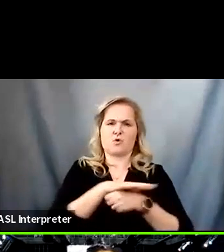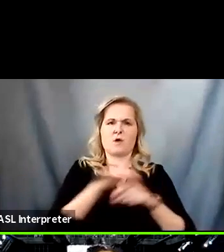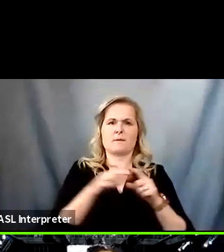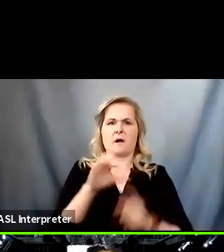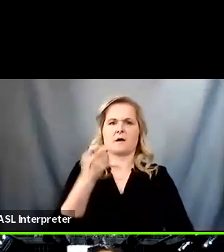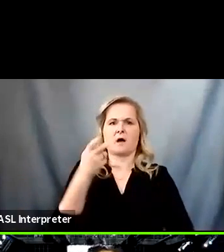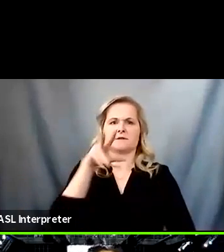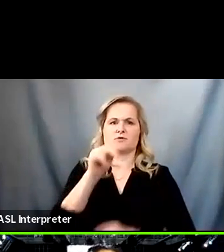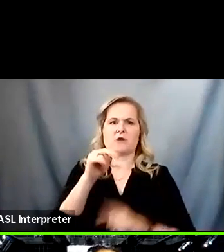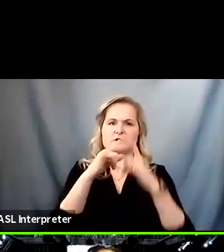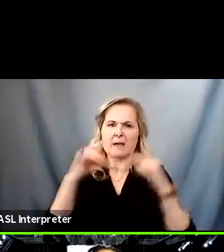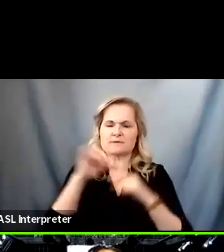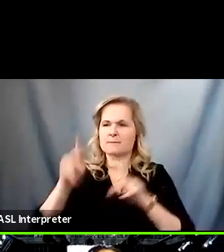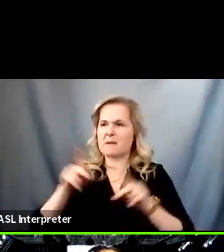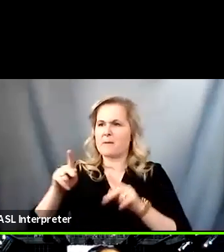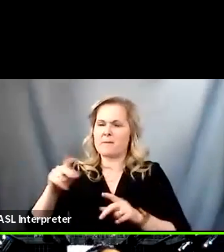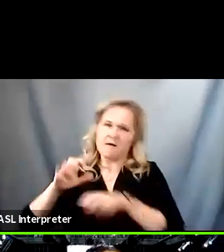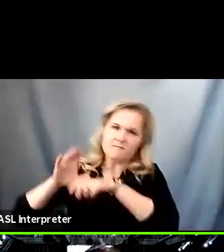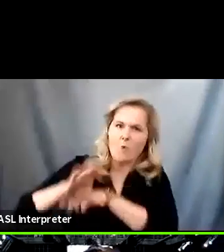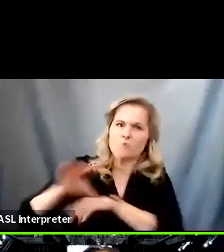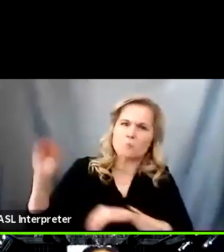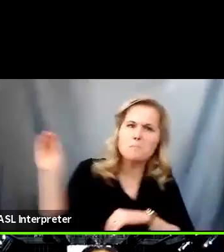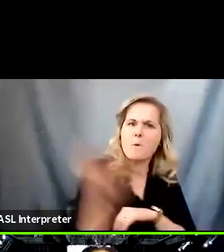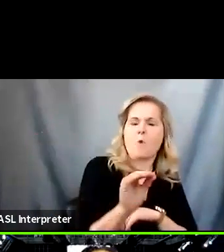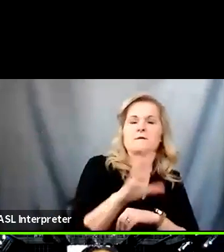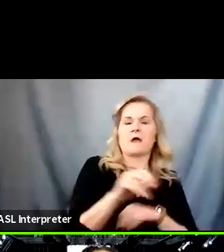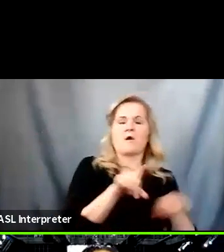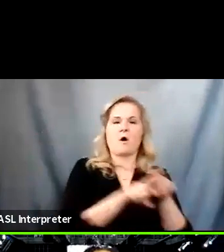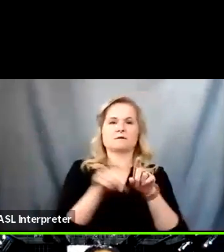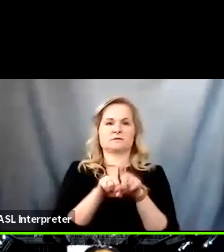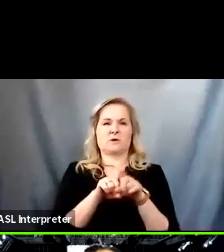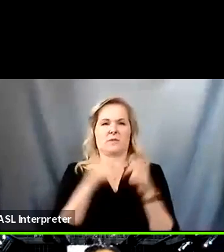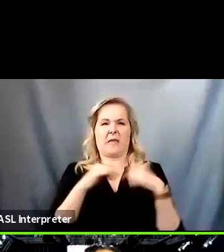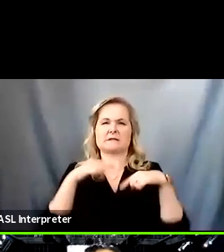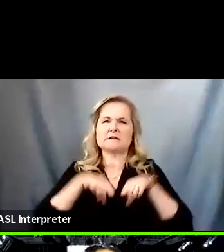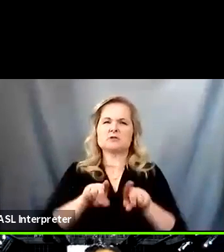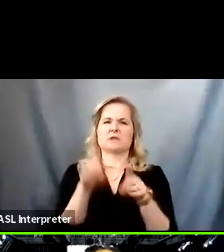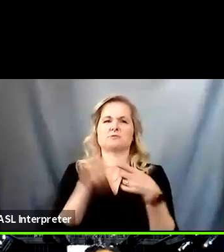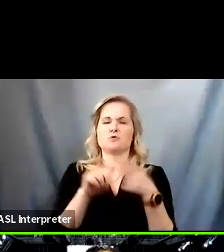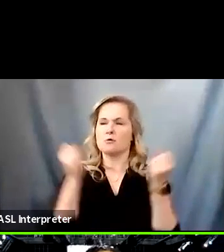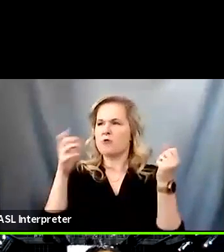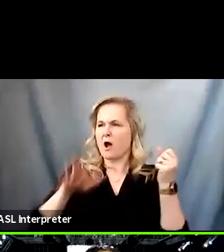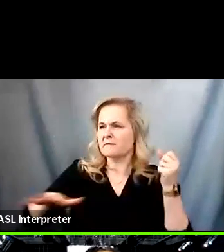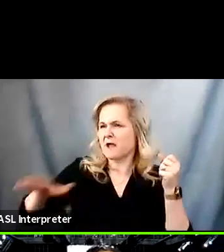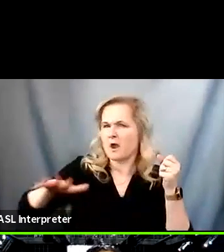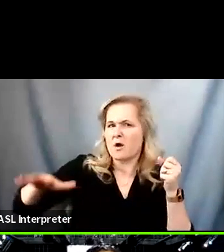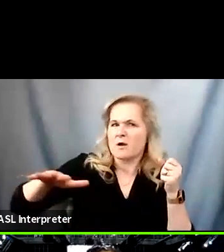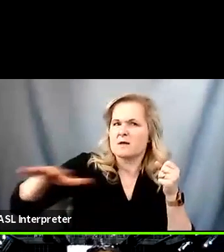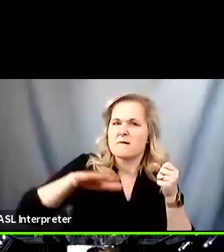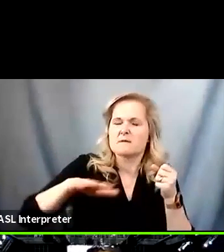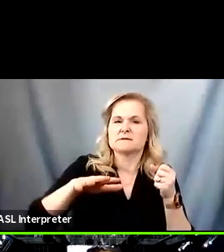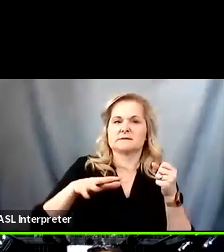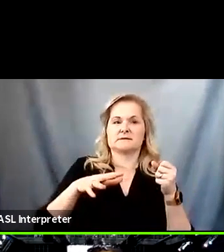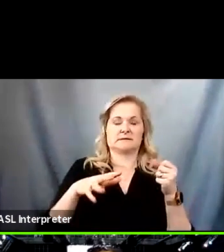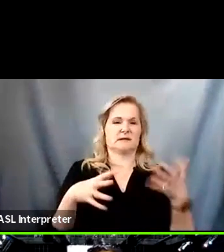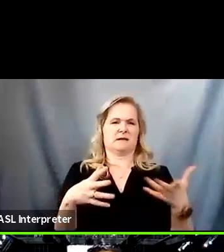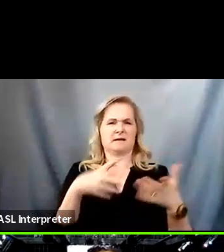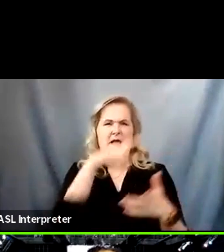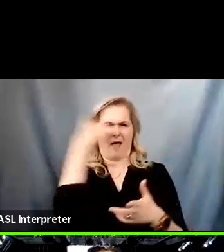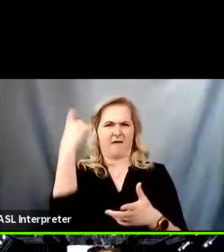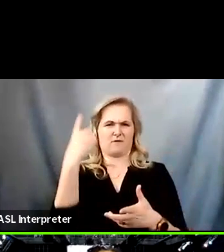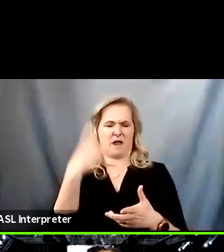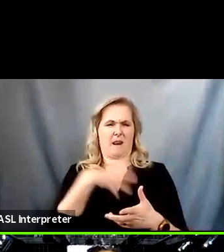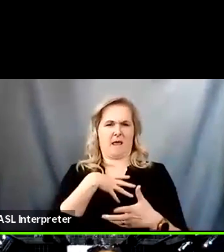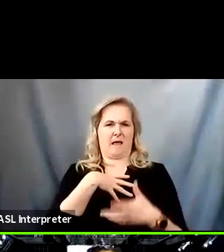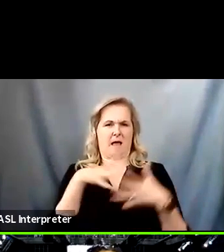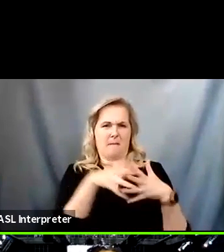being displaced. And of course, it's also incredibly adjacent to a lot of areas where African Americans have been displaced. So